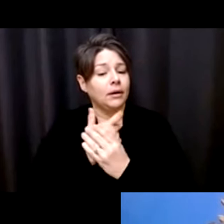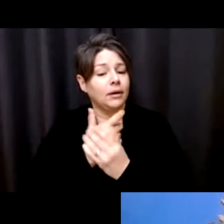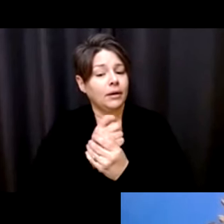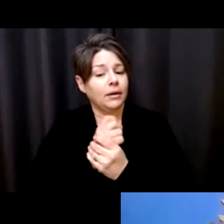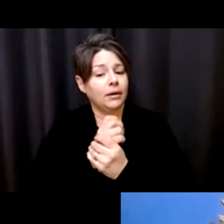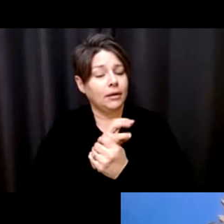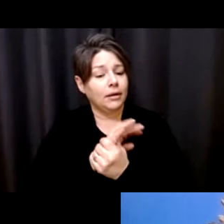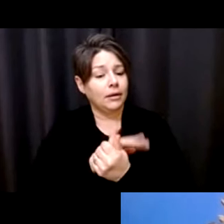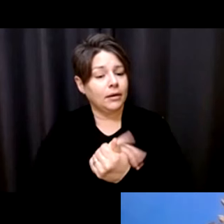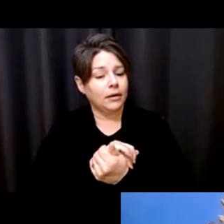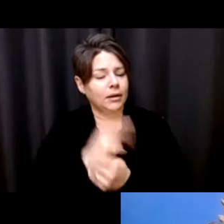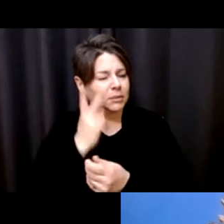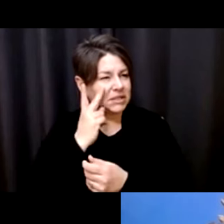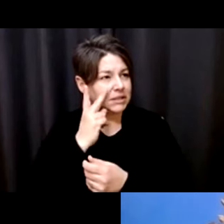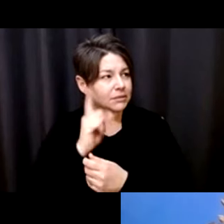let's see.